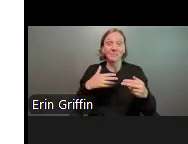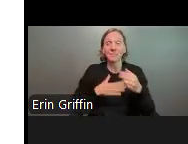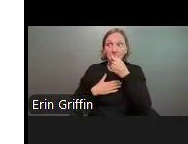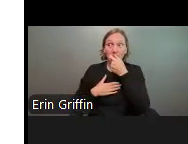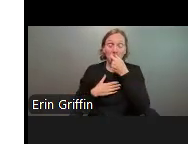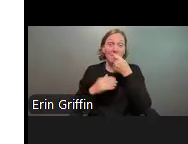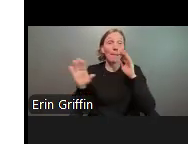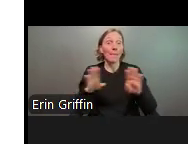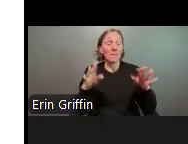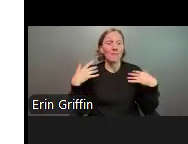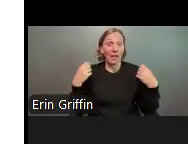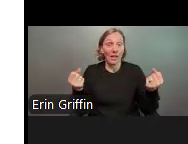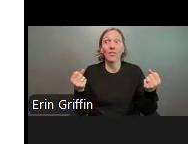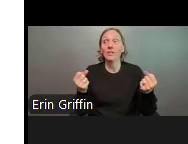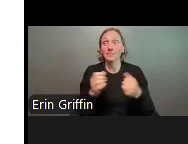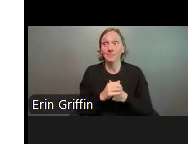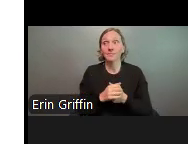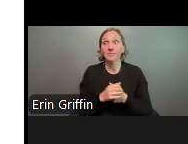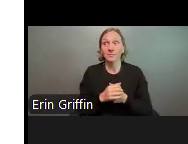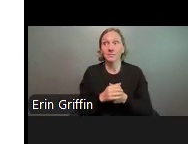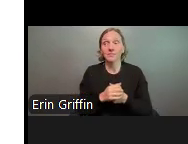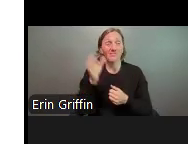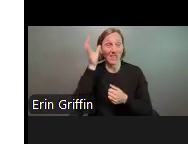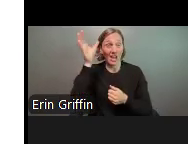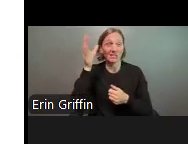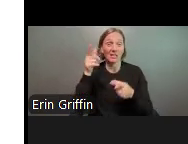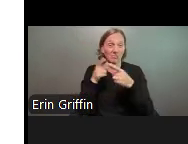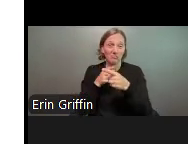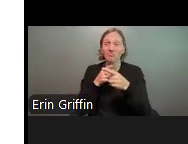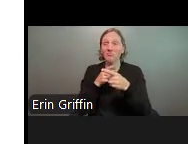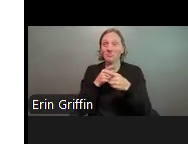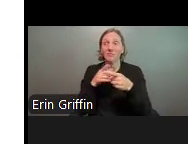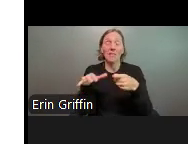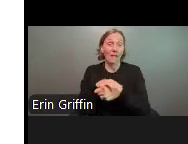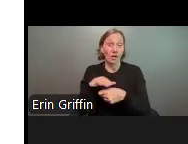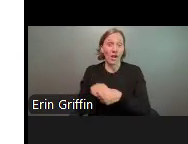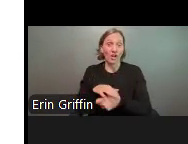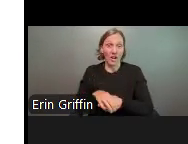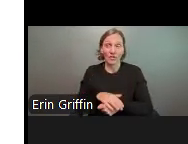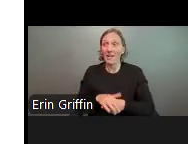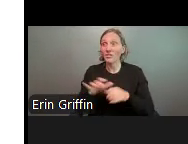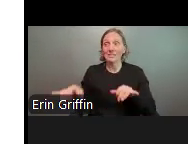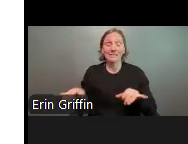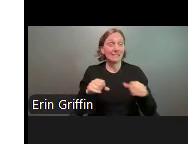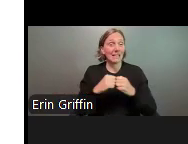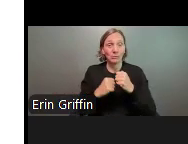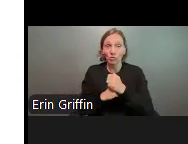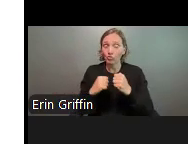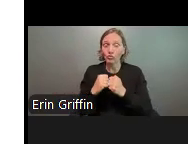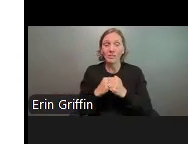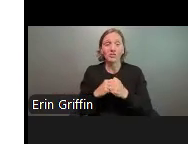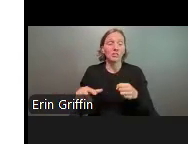Behavioral health, major concepts. These are covered by our plans, same structure. They cover the